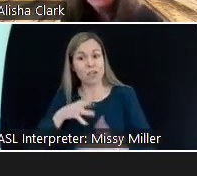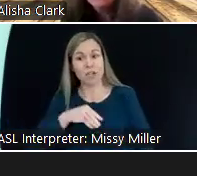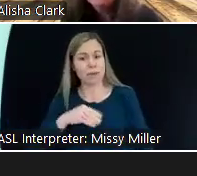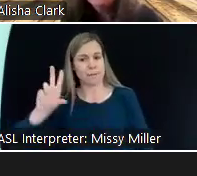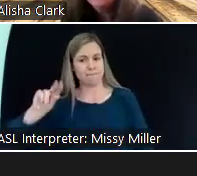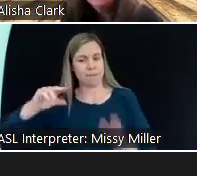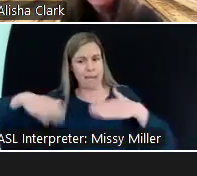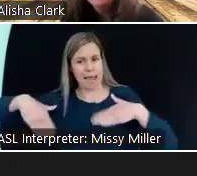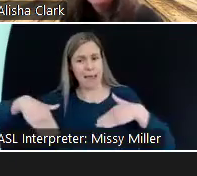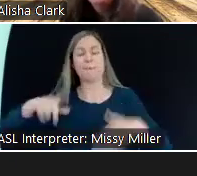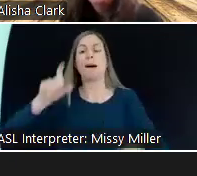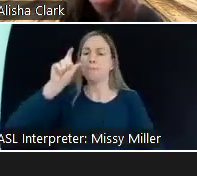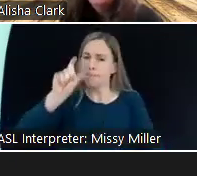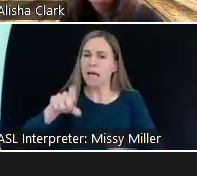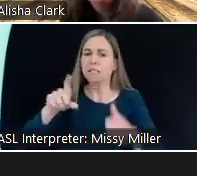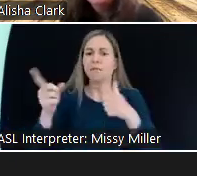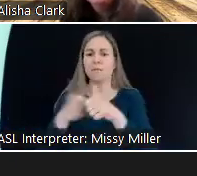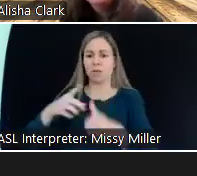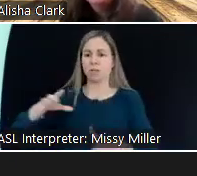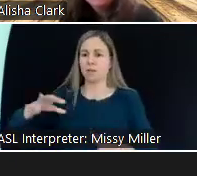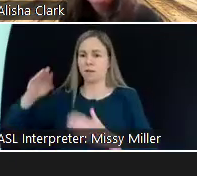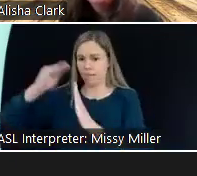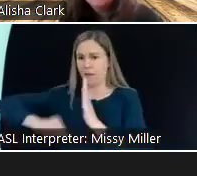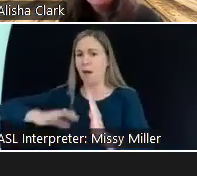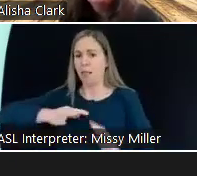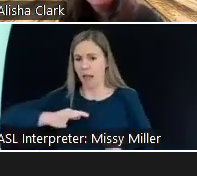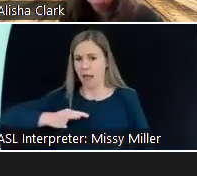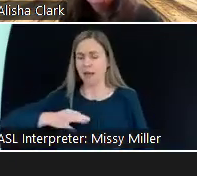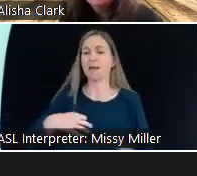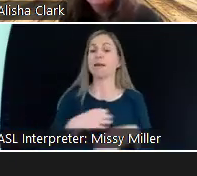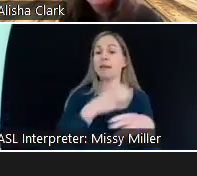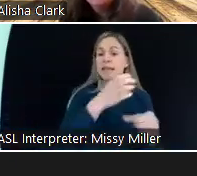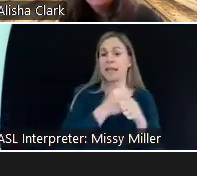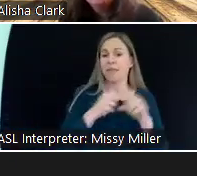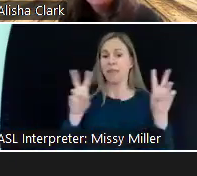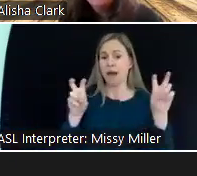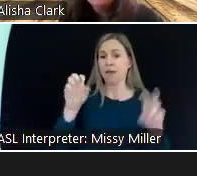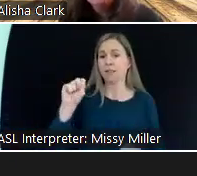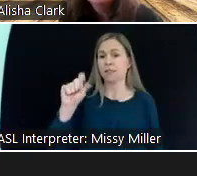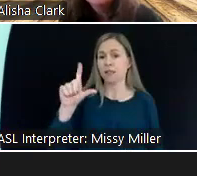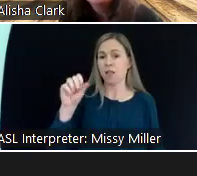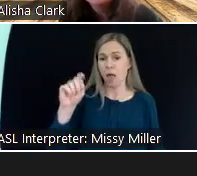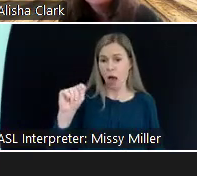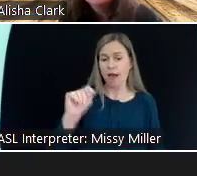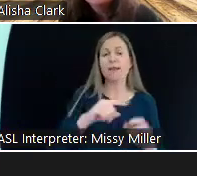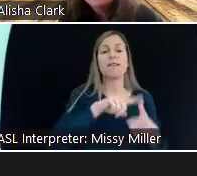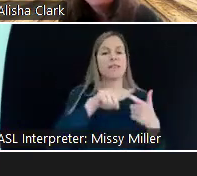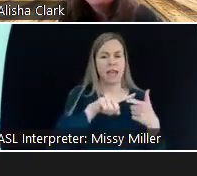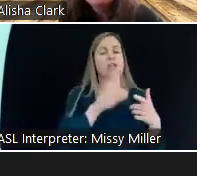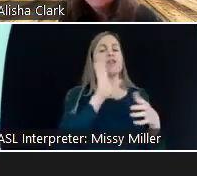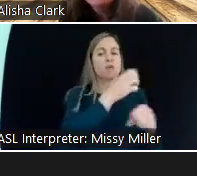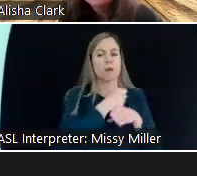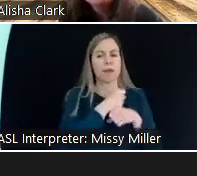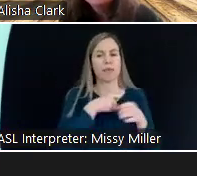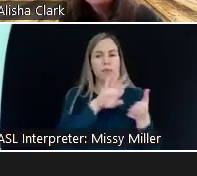apply. And then once you get your slot, that is when you get your waiver assessment, that level